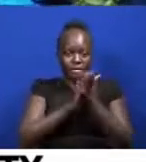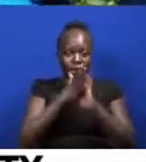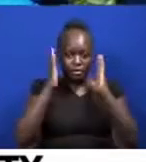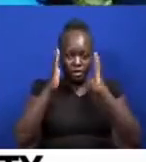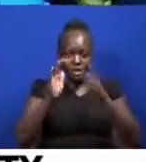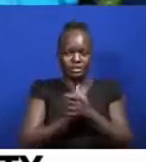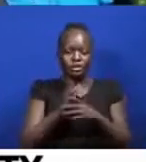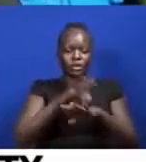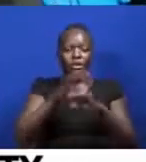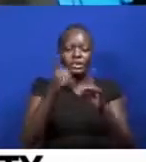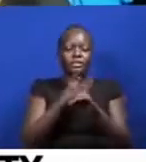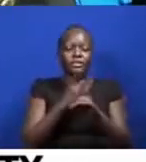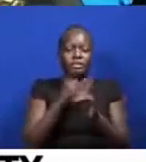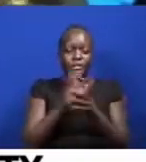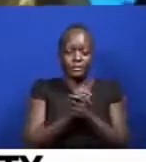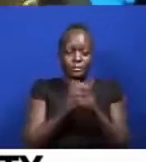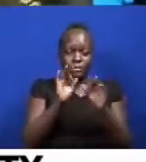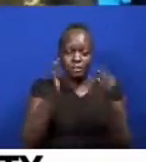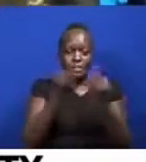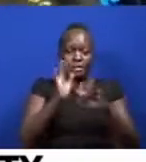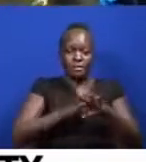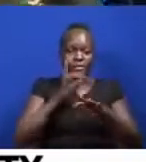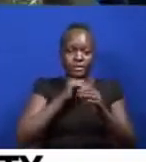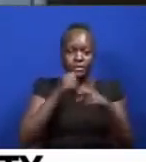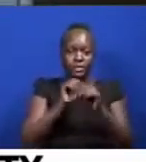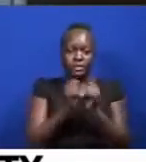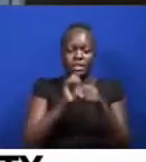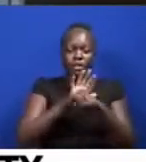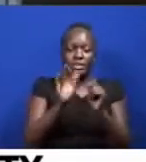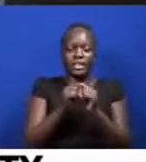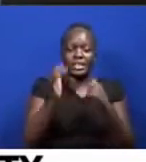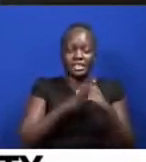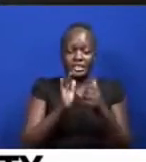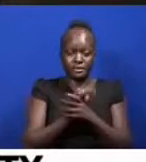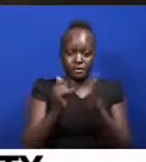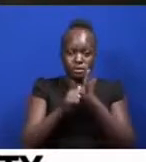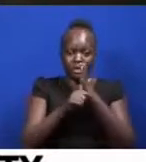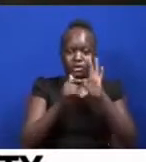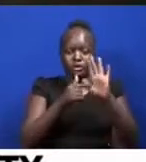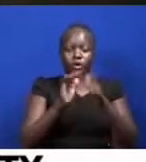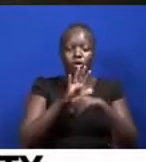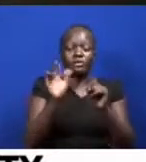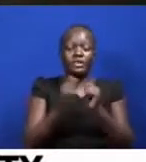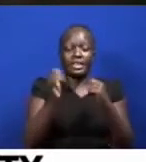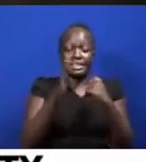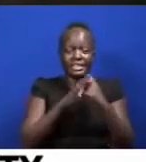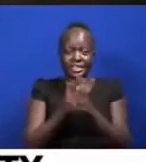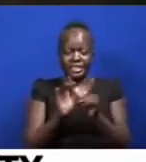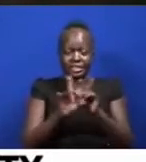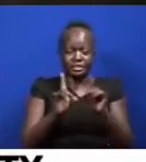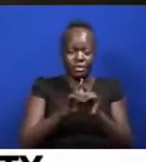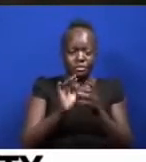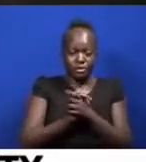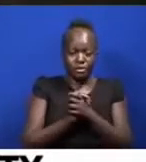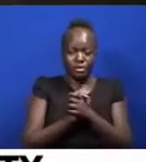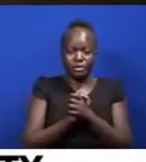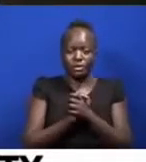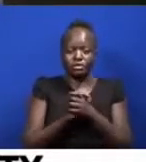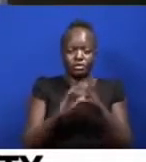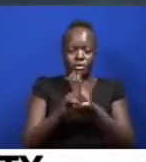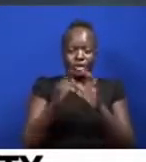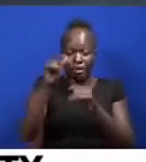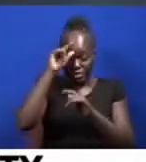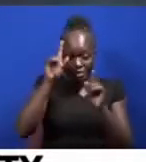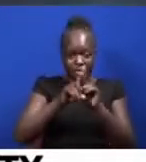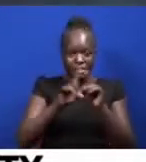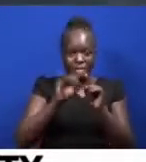of the many families affected seriously by the COVID-19 pandemic, singling out the COVID orphans and widows. The government too has been